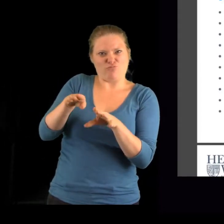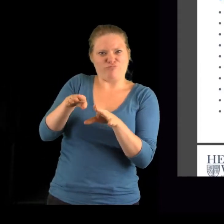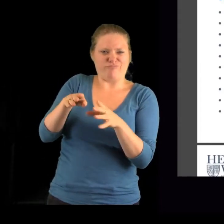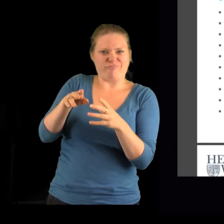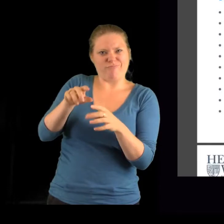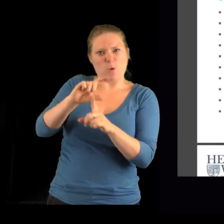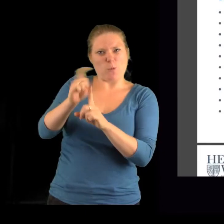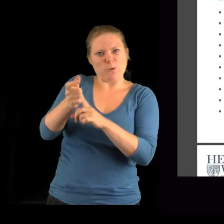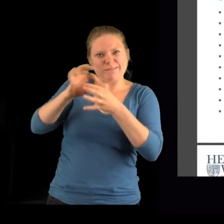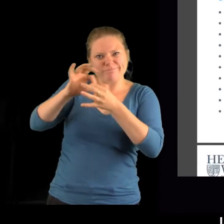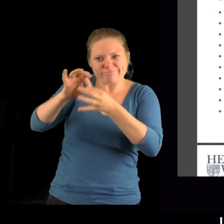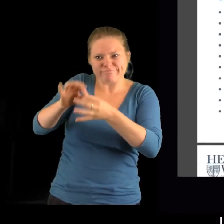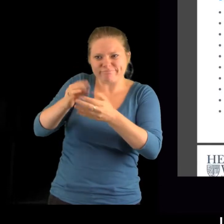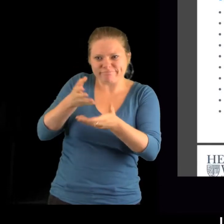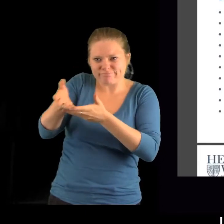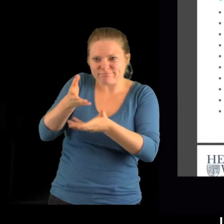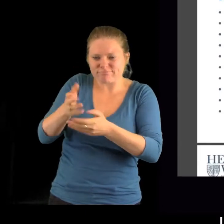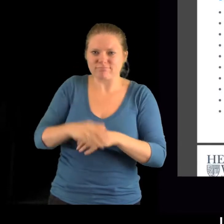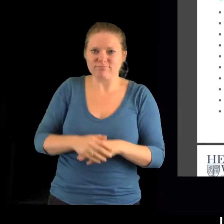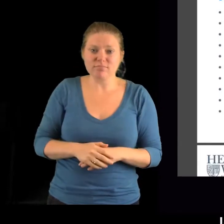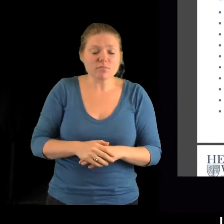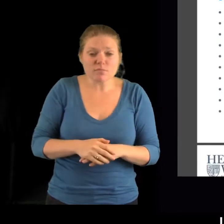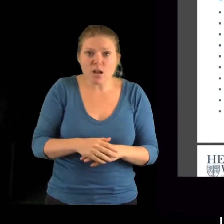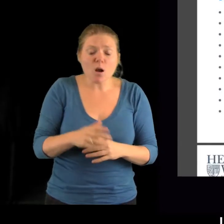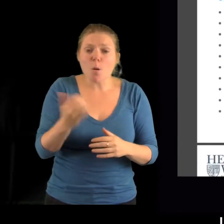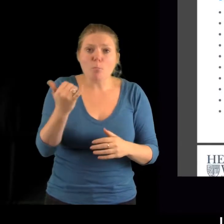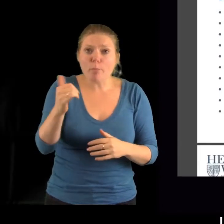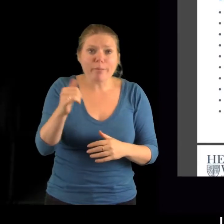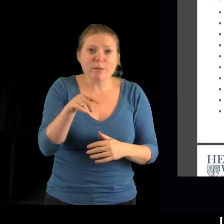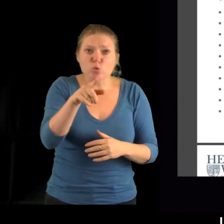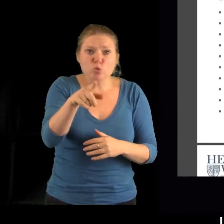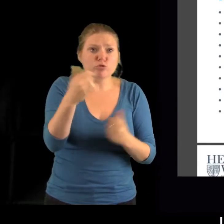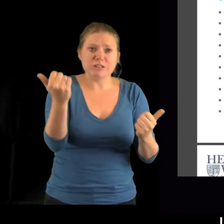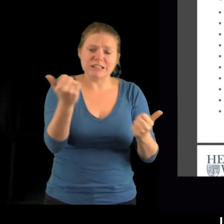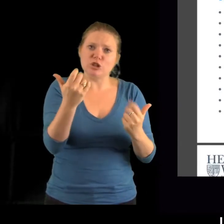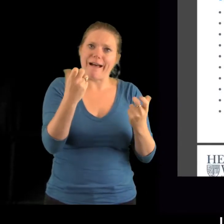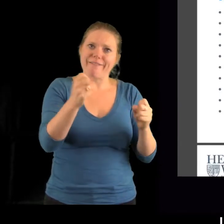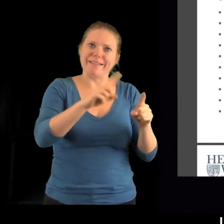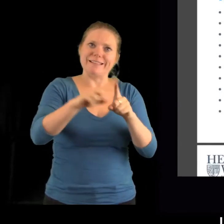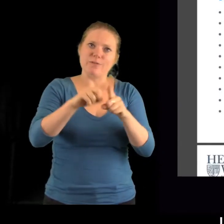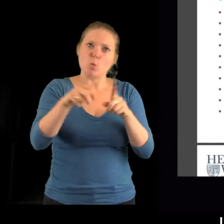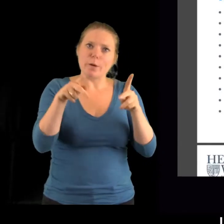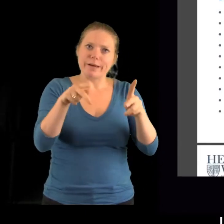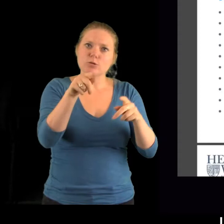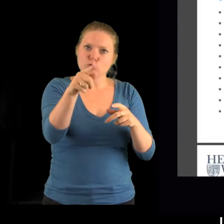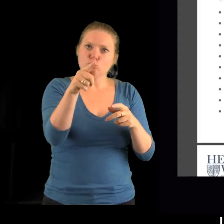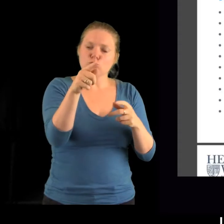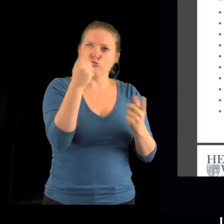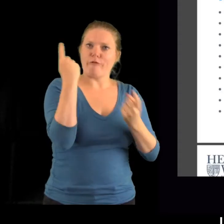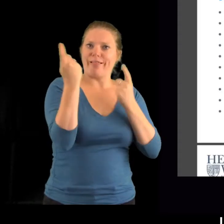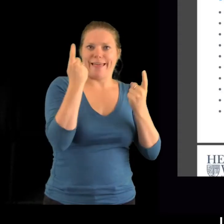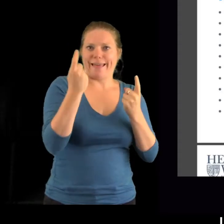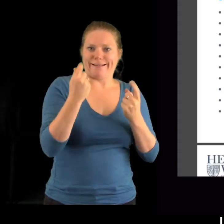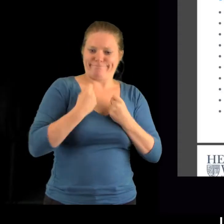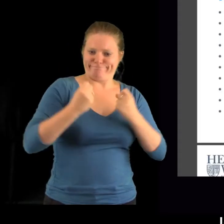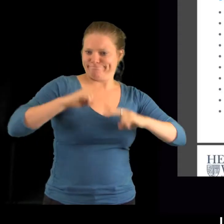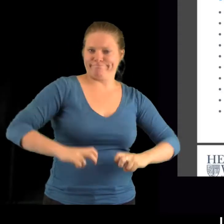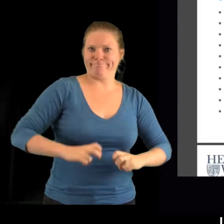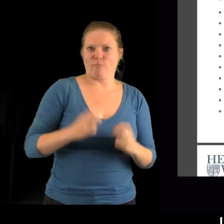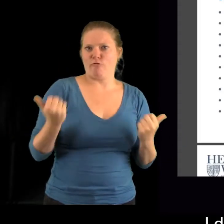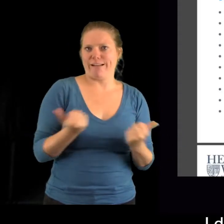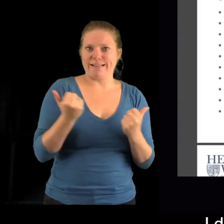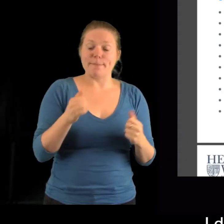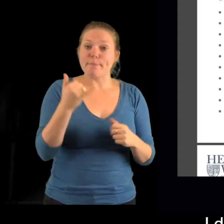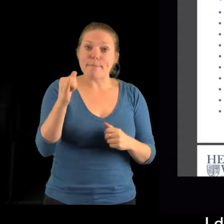doing it? Is it over a cup of coffee with a friend? Is it making a phone call? Is it a Skype call? Is it